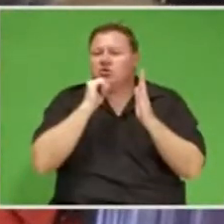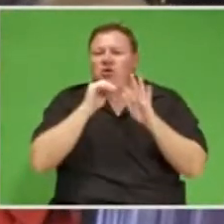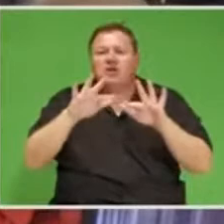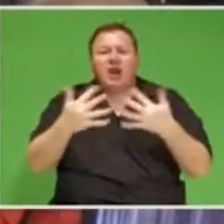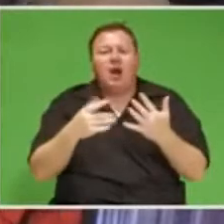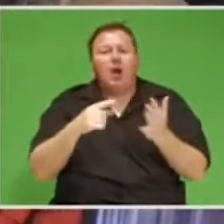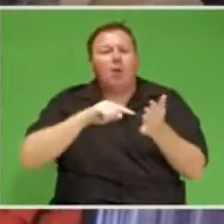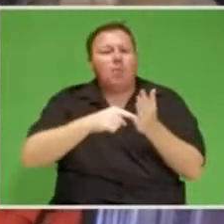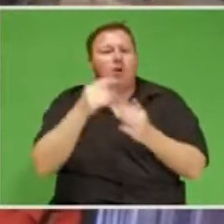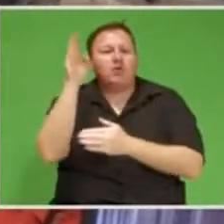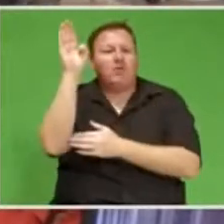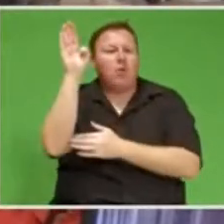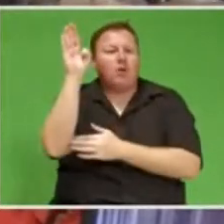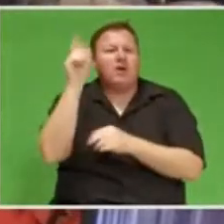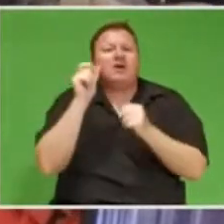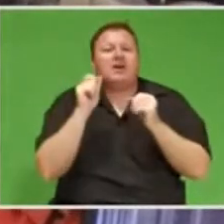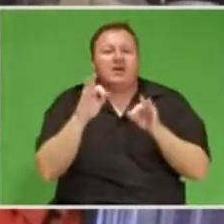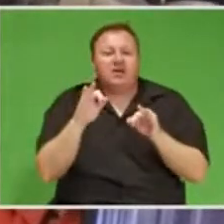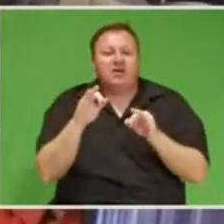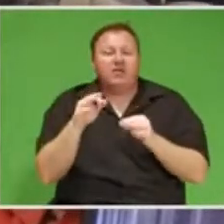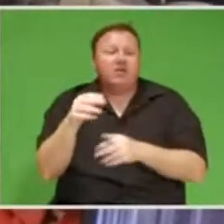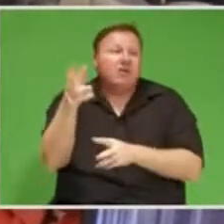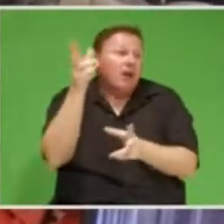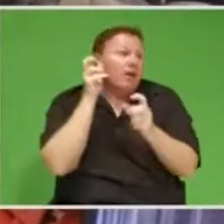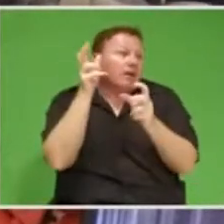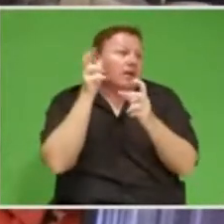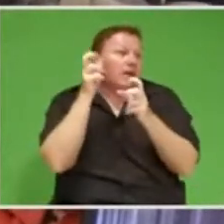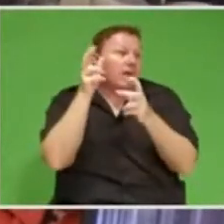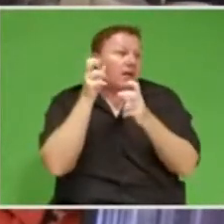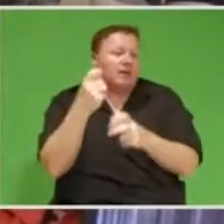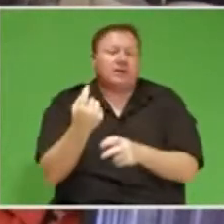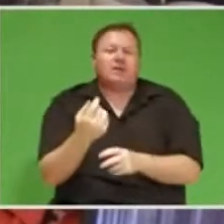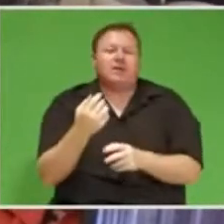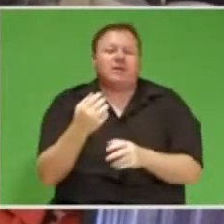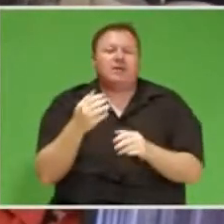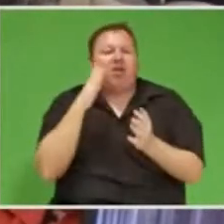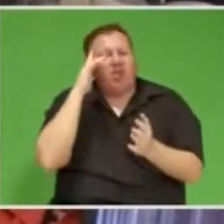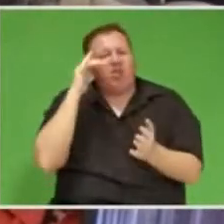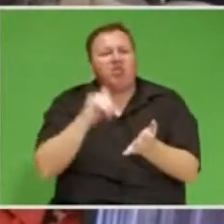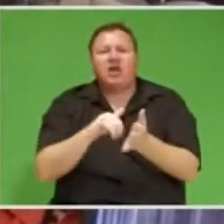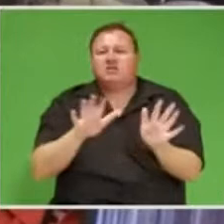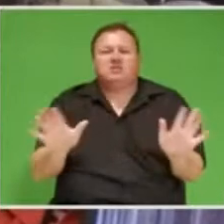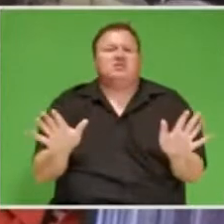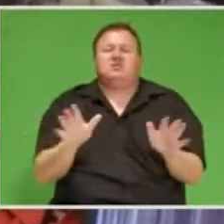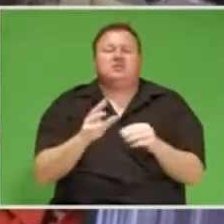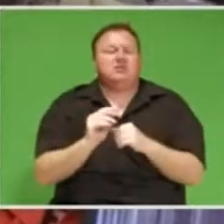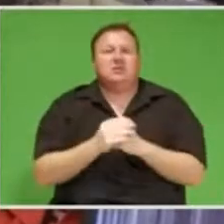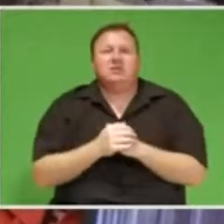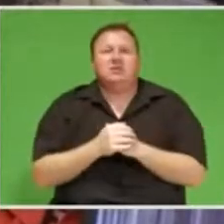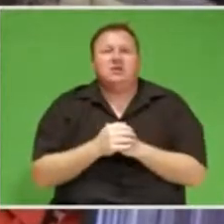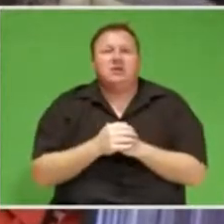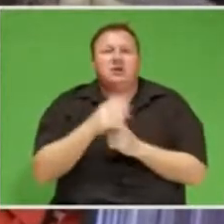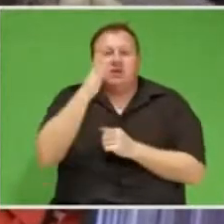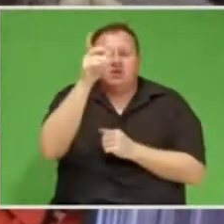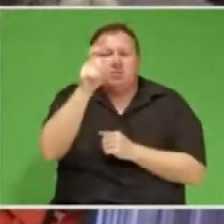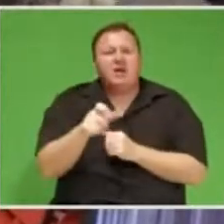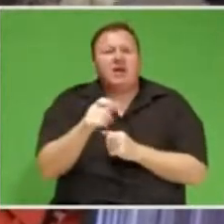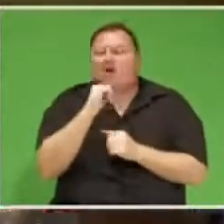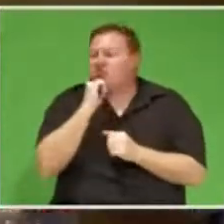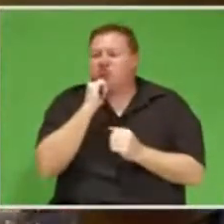orders if we're only subjected to listen to one item. And therefore, I think the Speaker is out of order in that